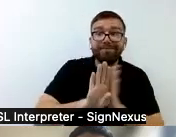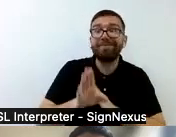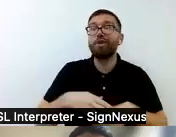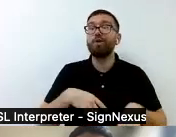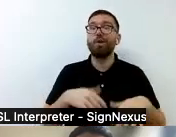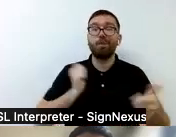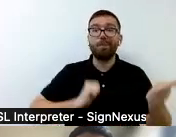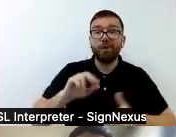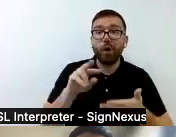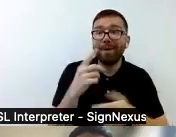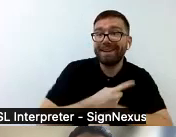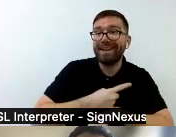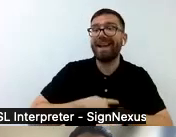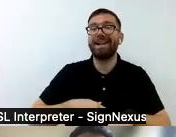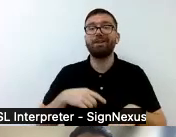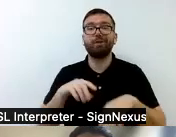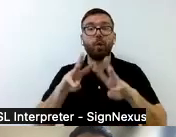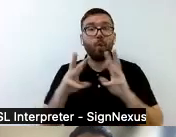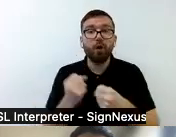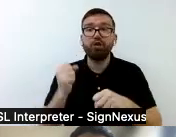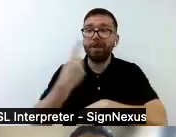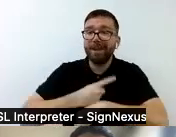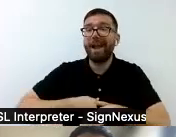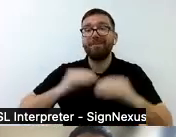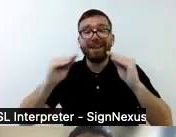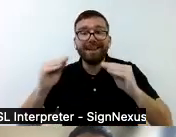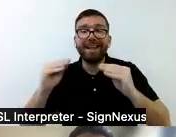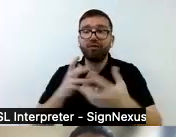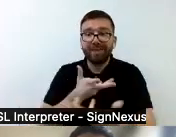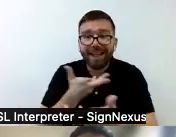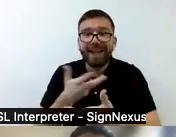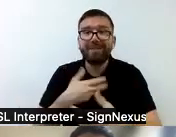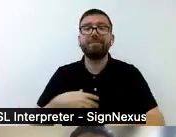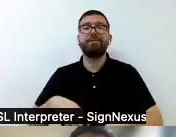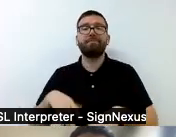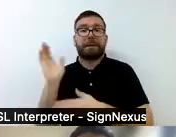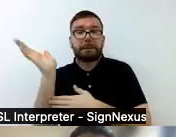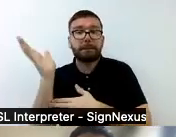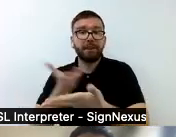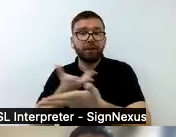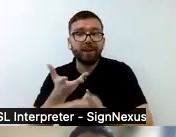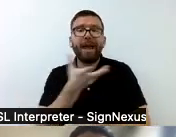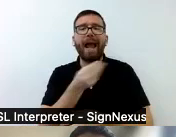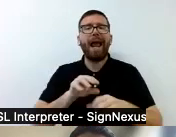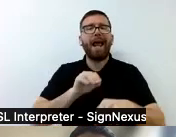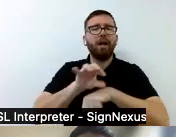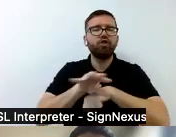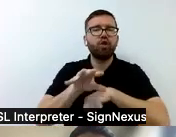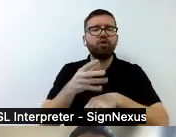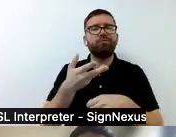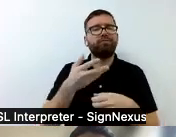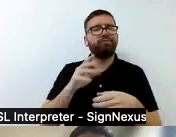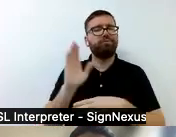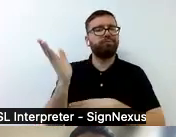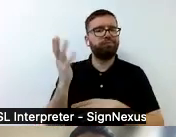days, commissions, teaching engagements, speaking engagements, and our consulting engagements. And we ask you to